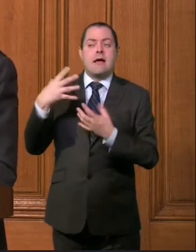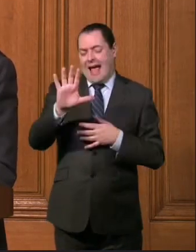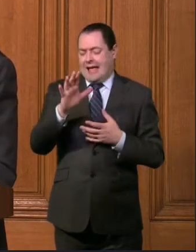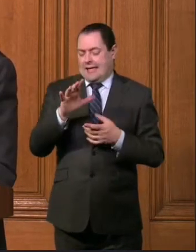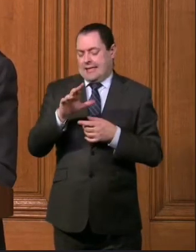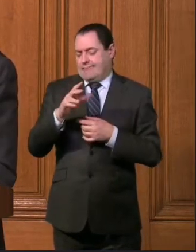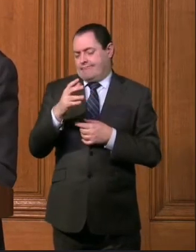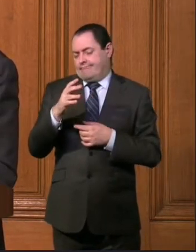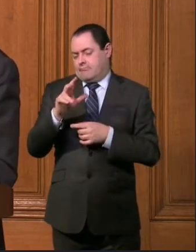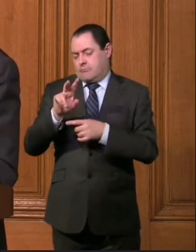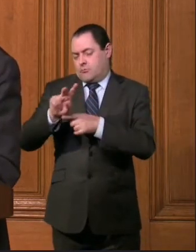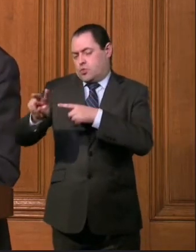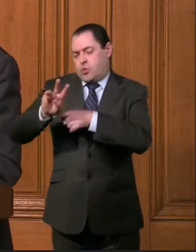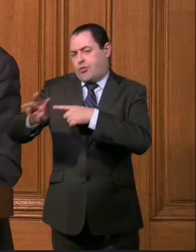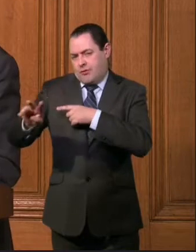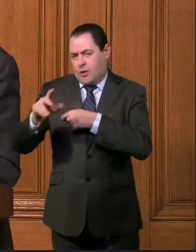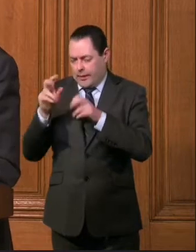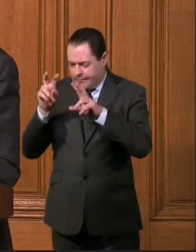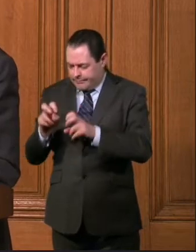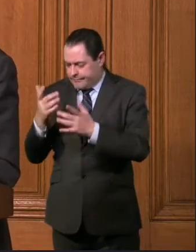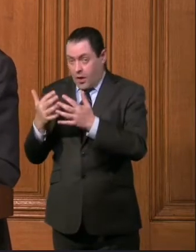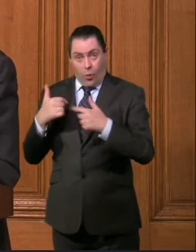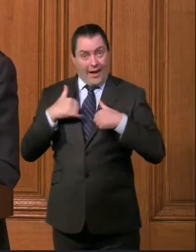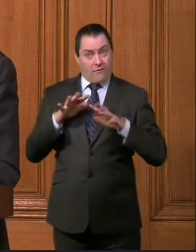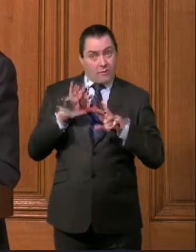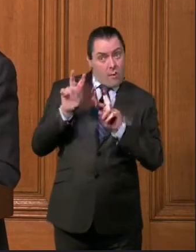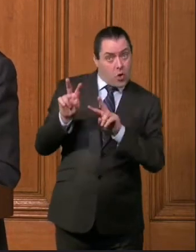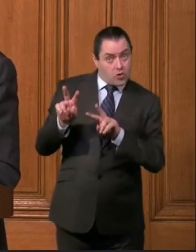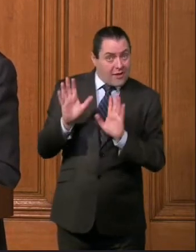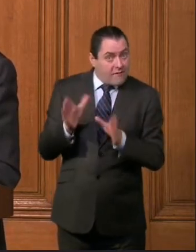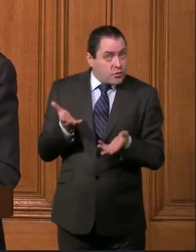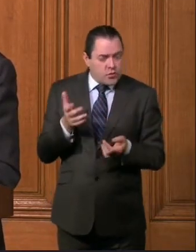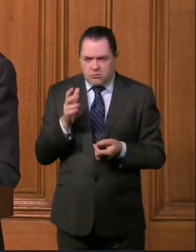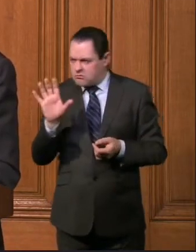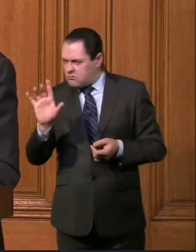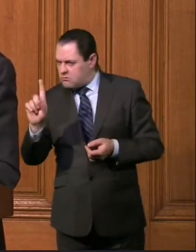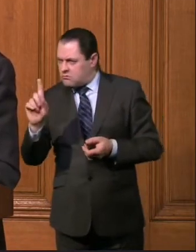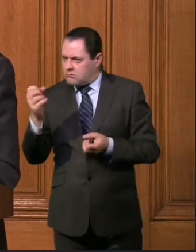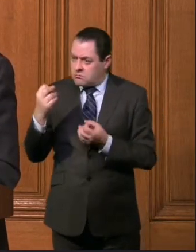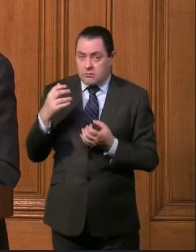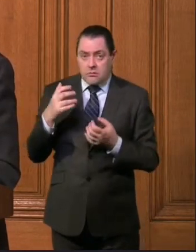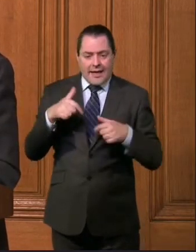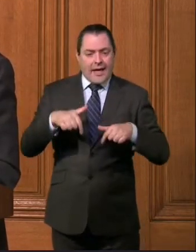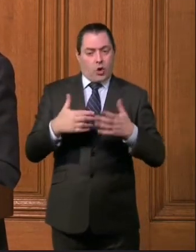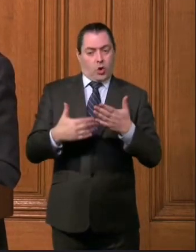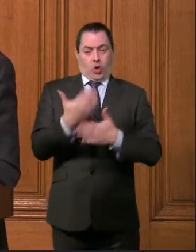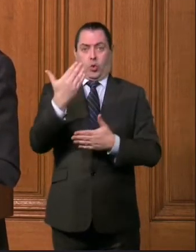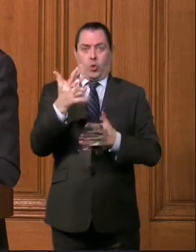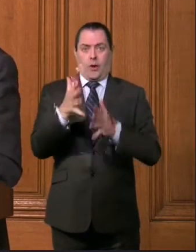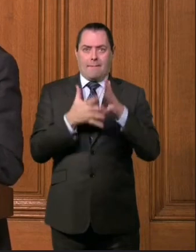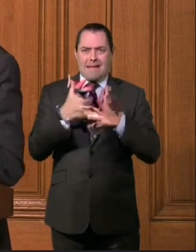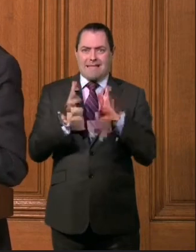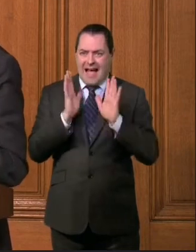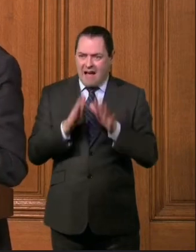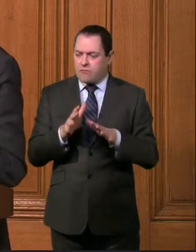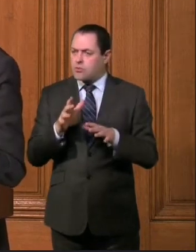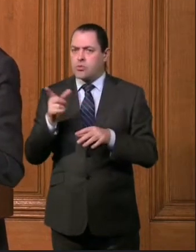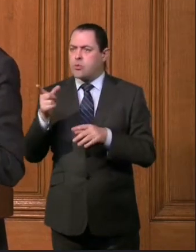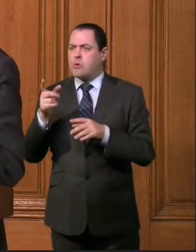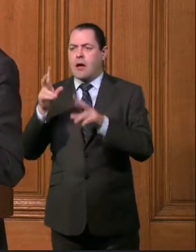this very carefully. I mean, we're going to have to keep looking at data and understanding the performance of vaccines in the real world. But the